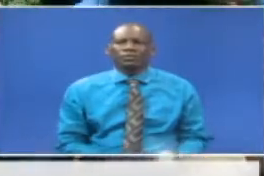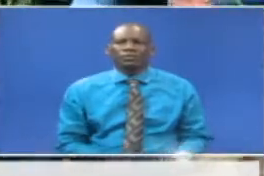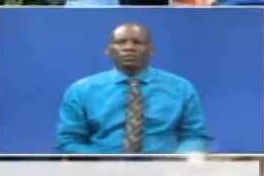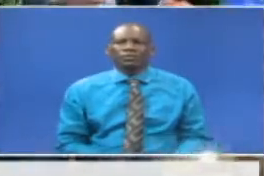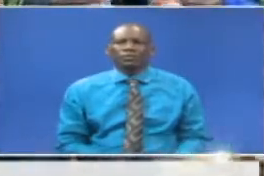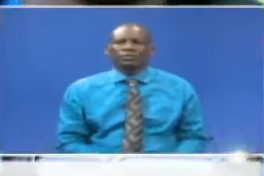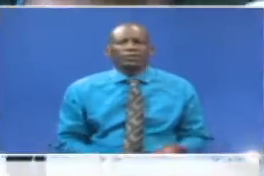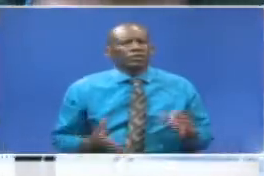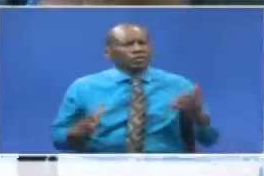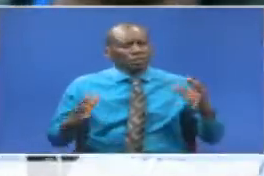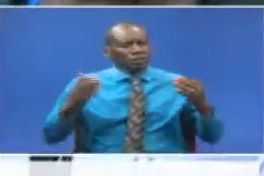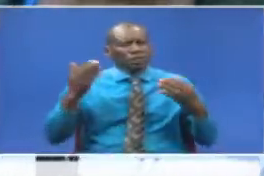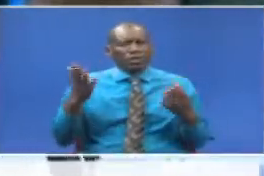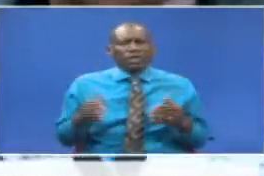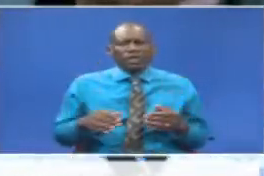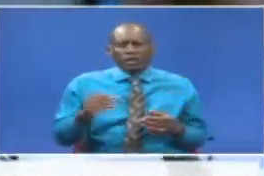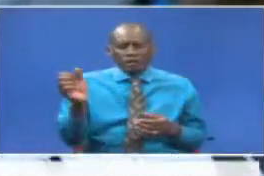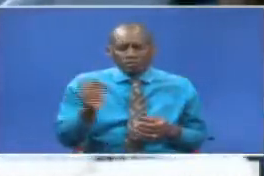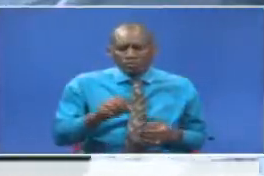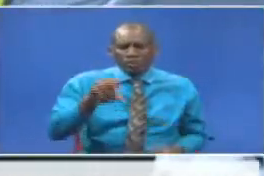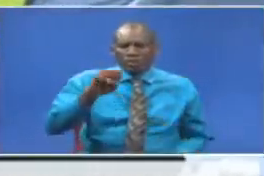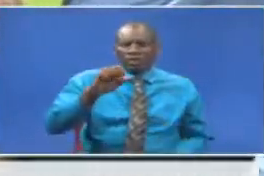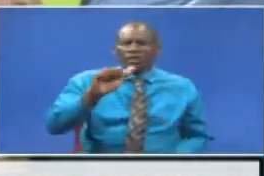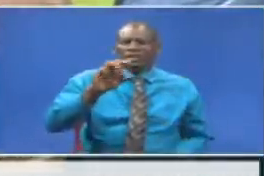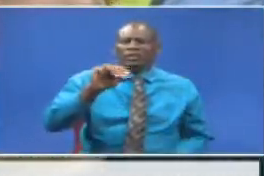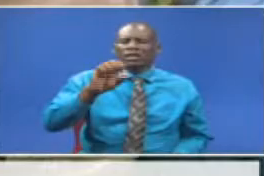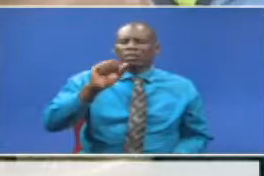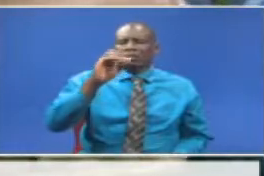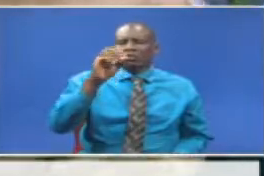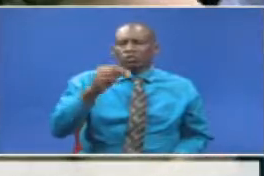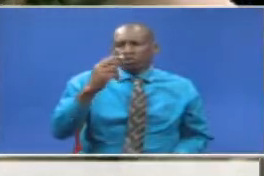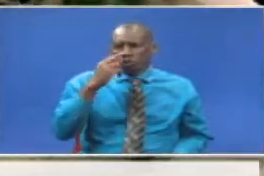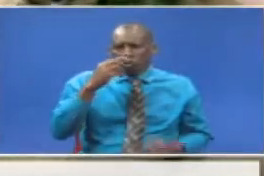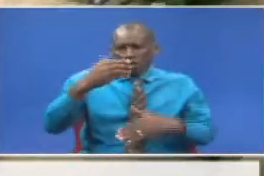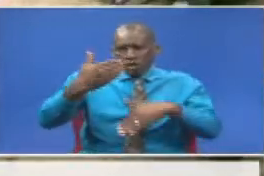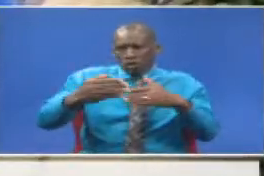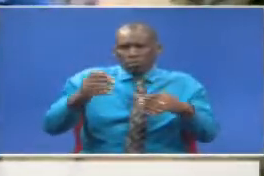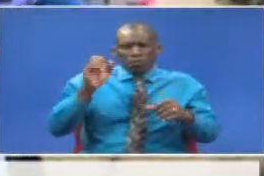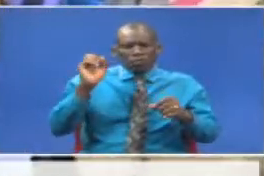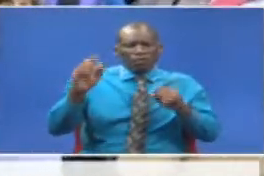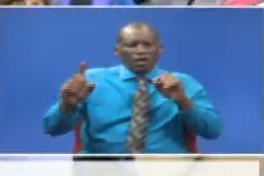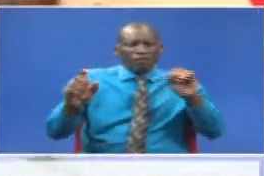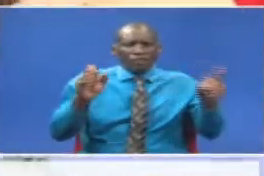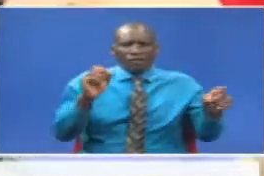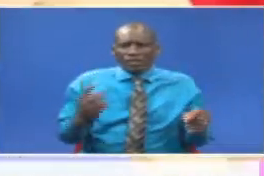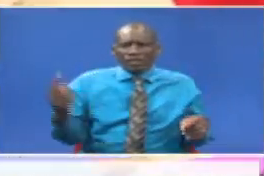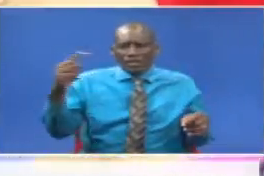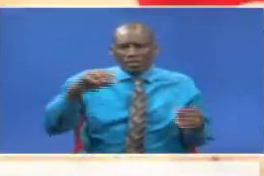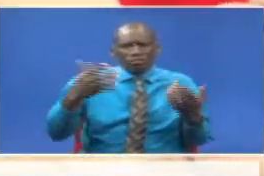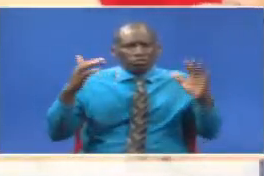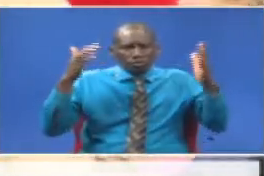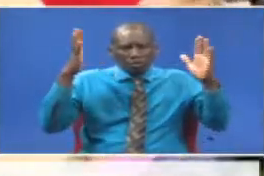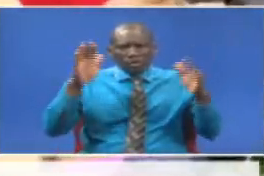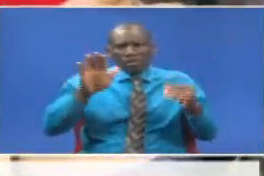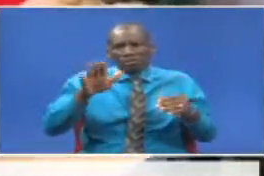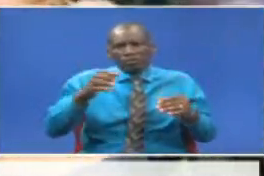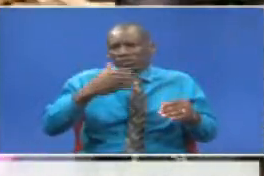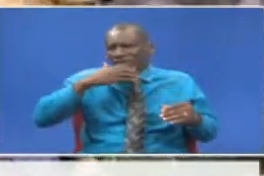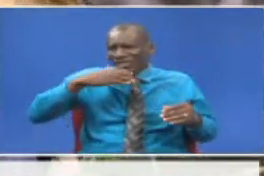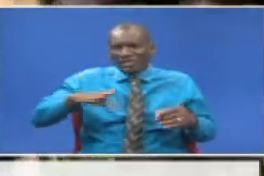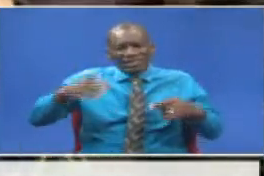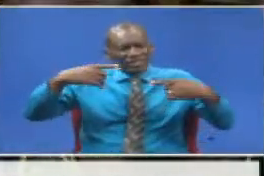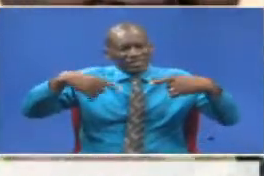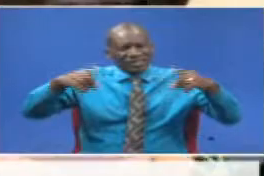It was jubilation at Mzee Samson Cheruiyot's home as neighbors from far and wide came to congratulate him for his son's